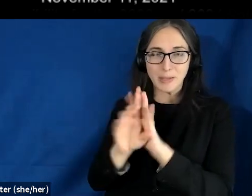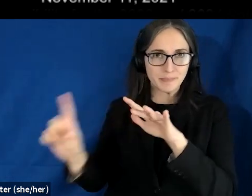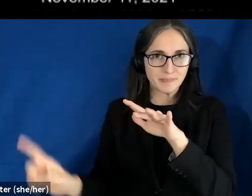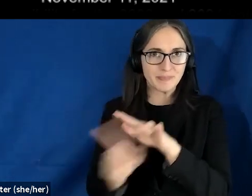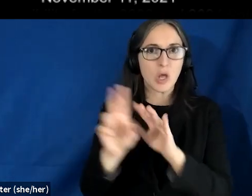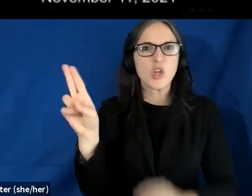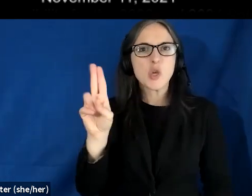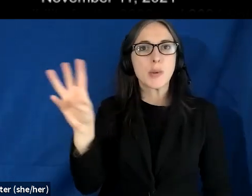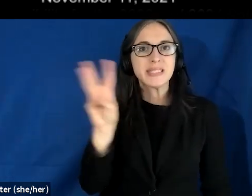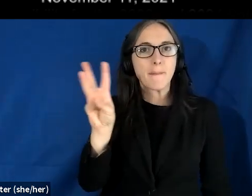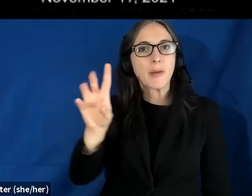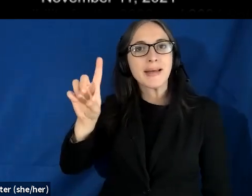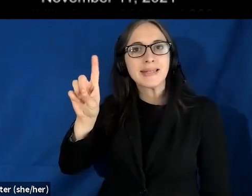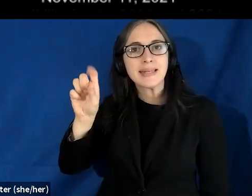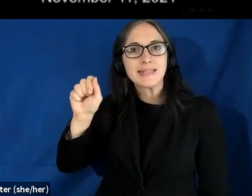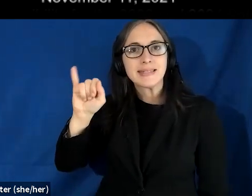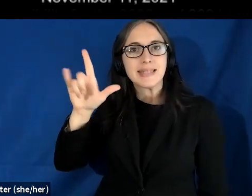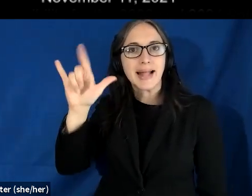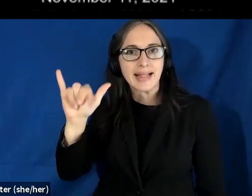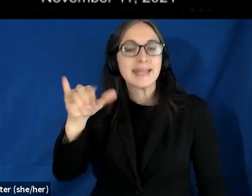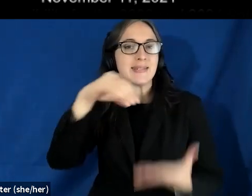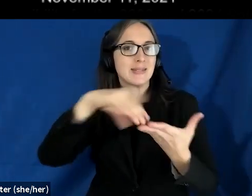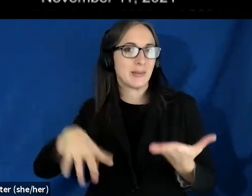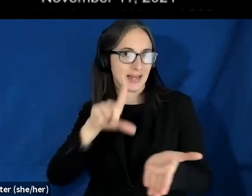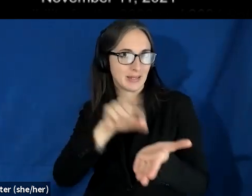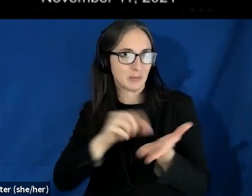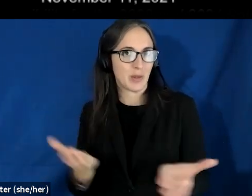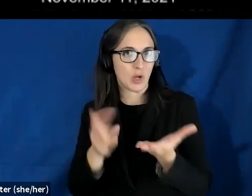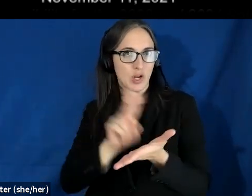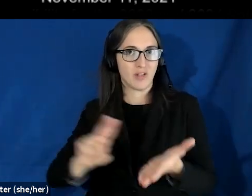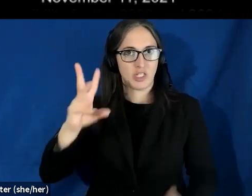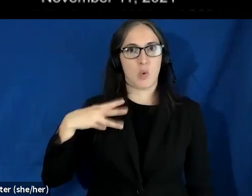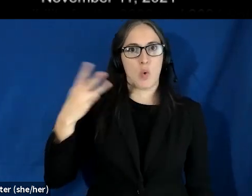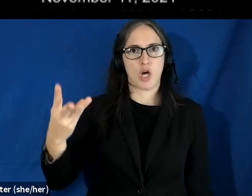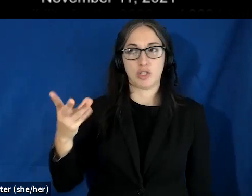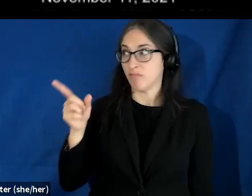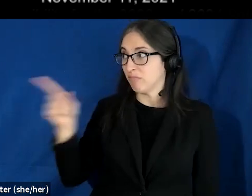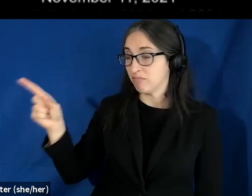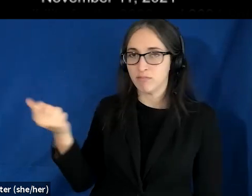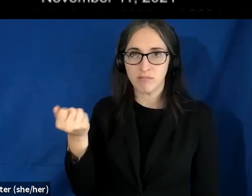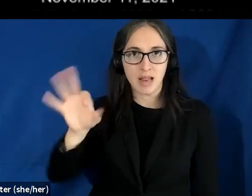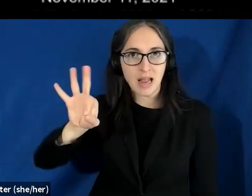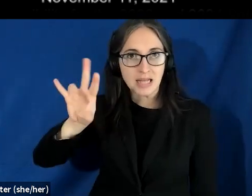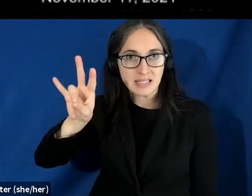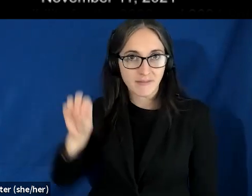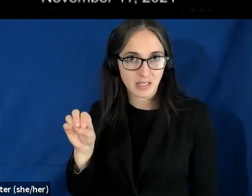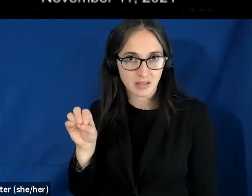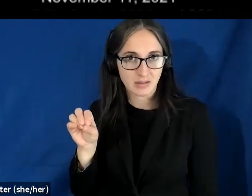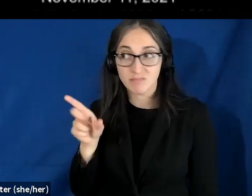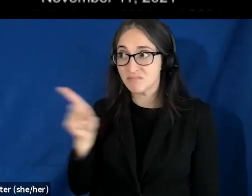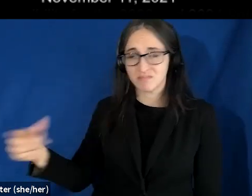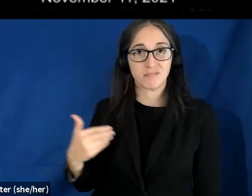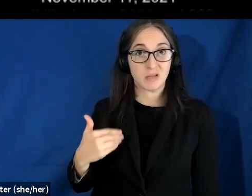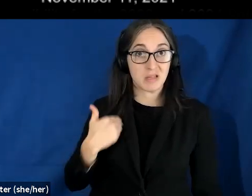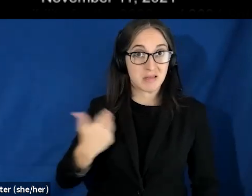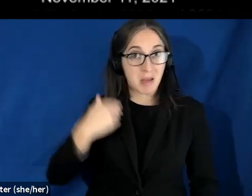our student newspaper here at the University of Washington. This is 1970. And here we have a young man and on